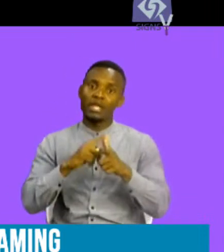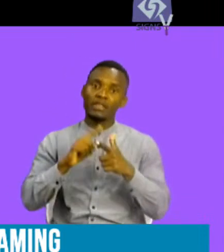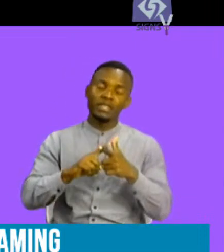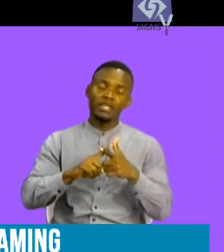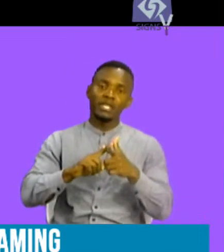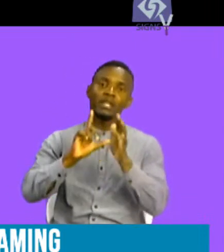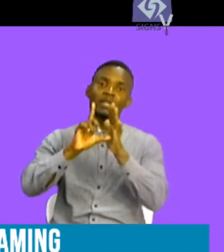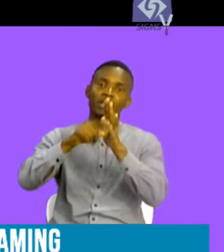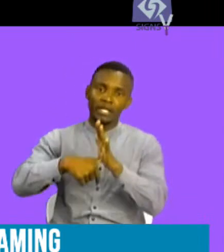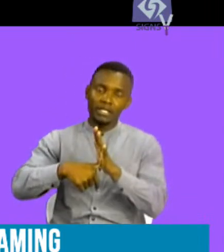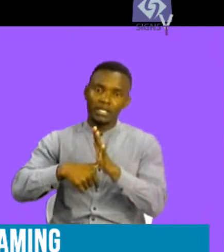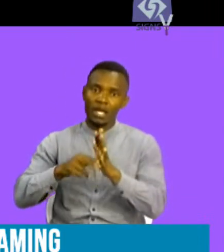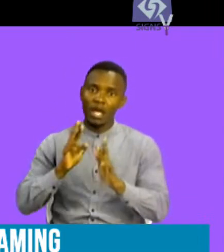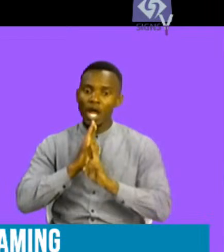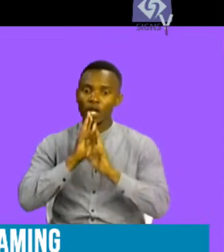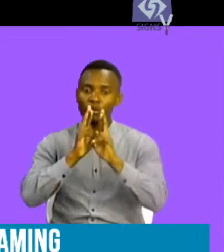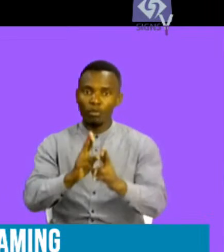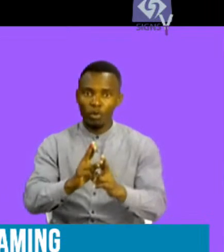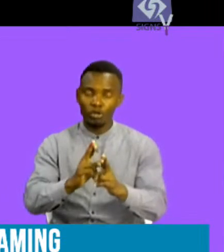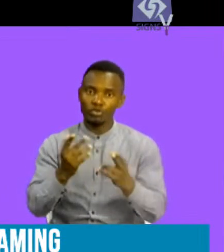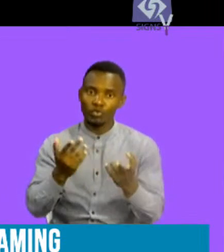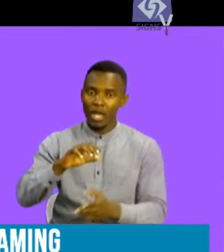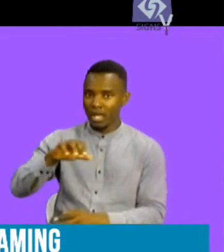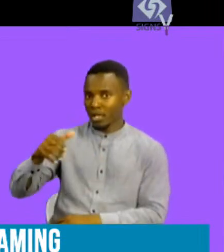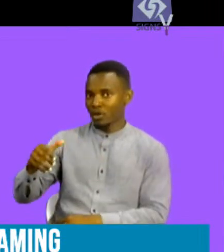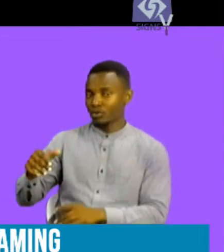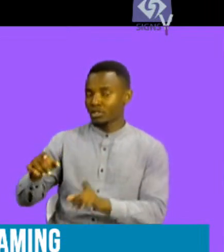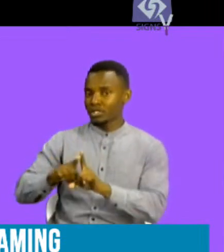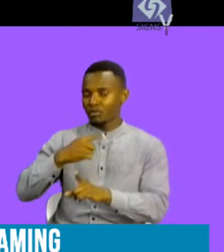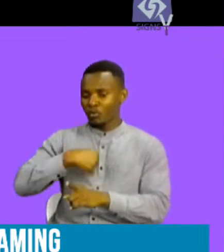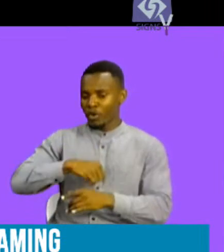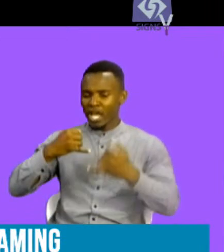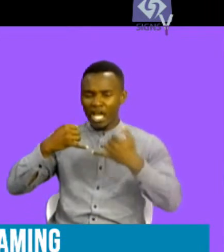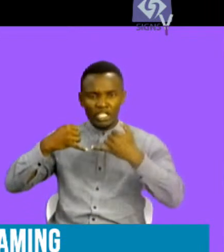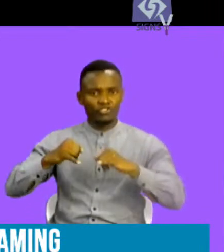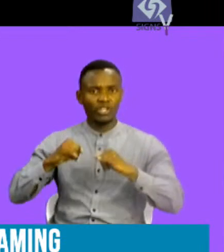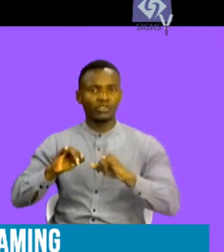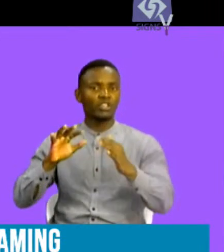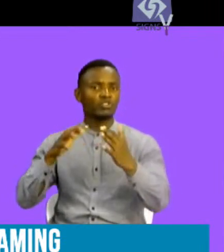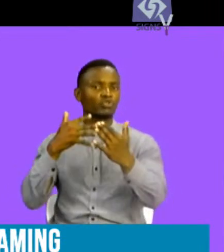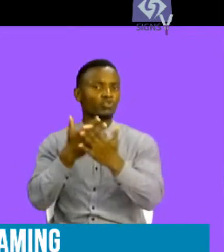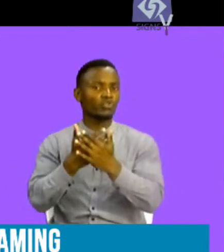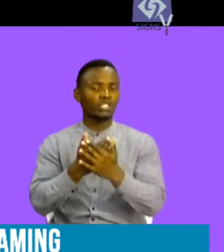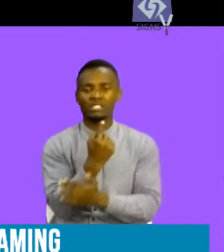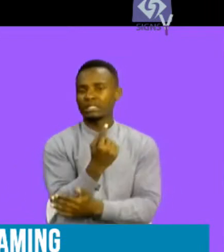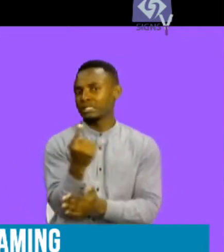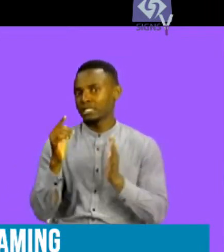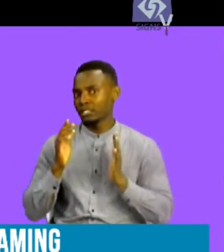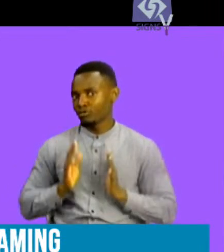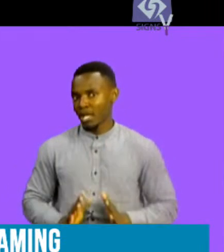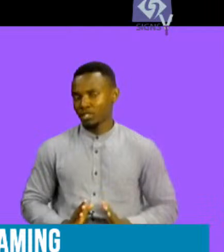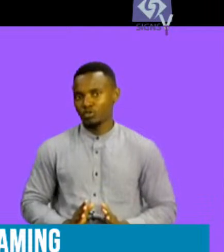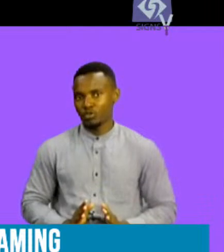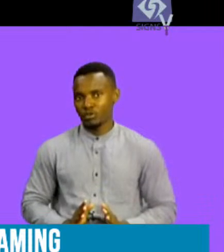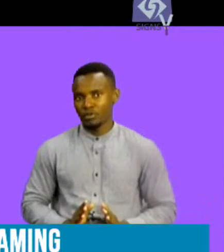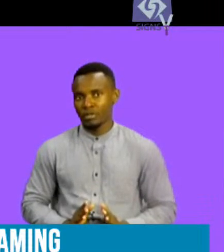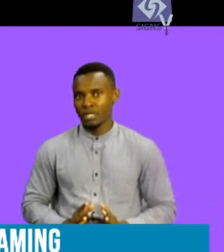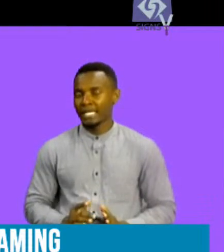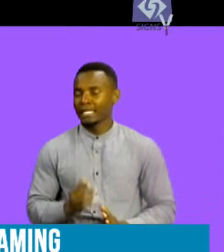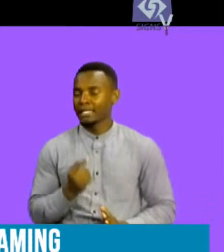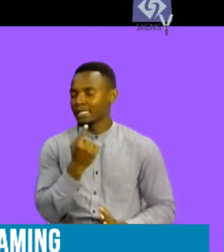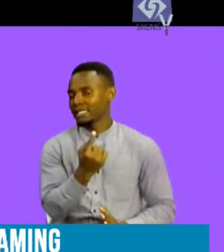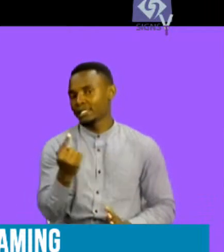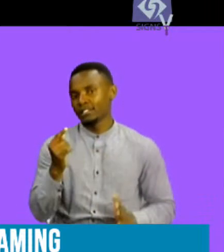we are doing. And we are trying the much we can so that we can reach everyone.